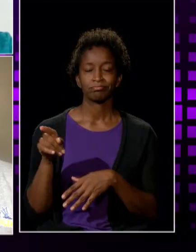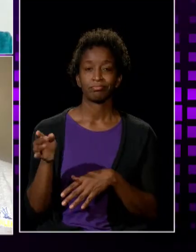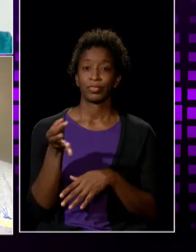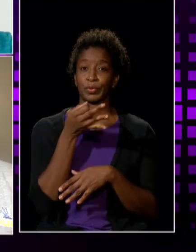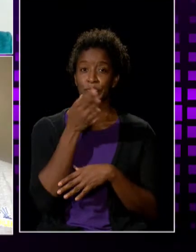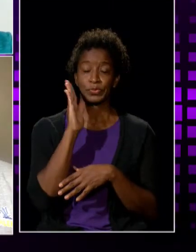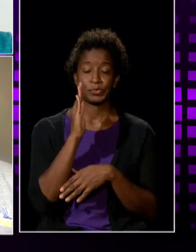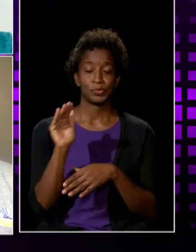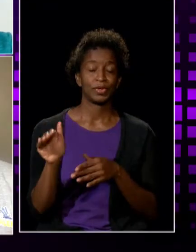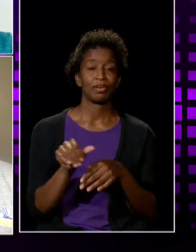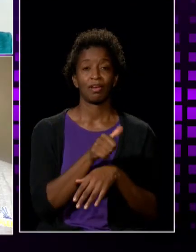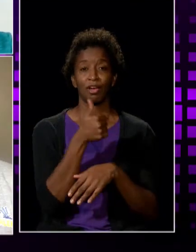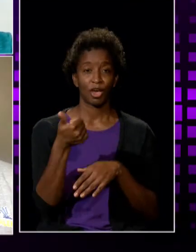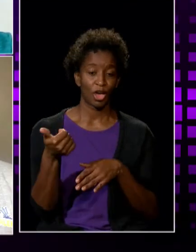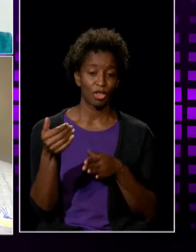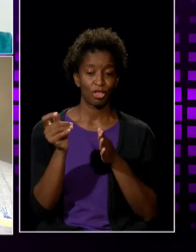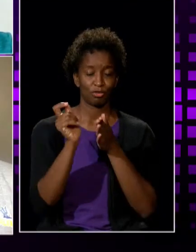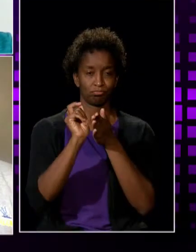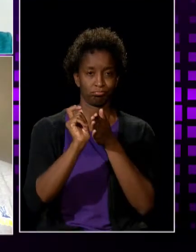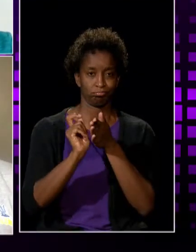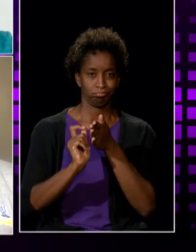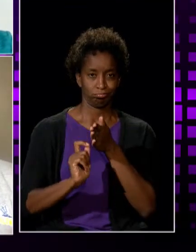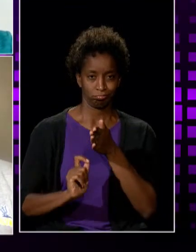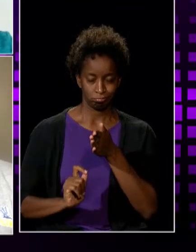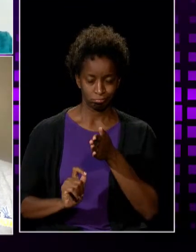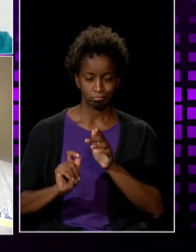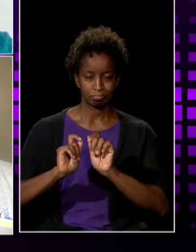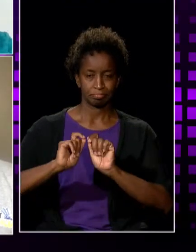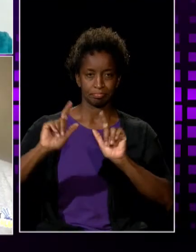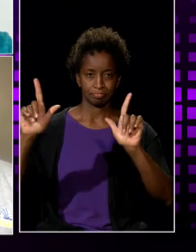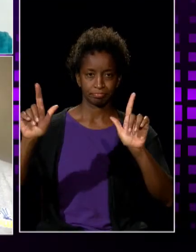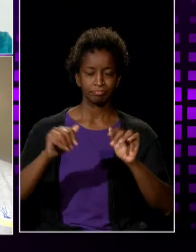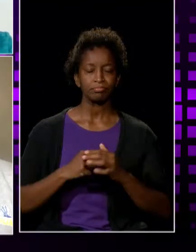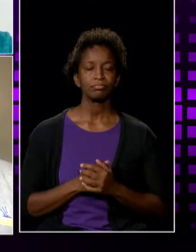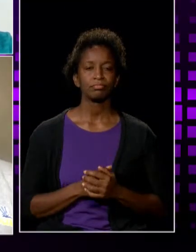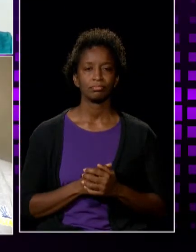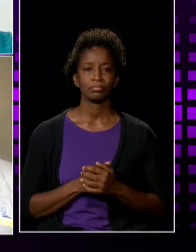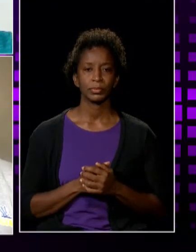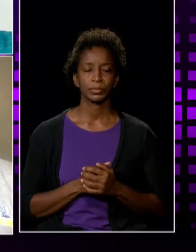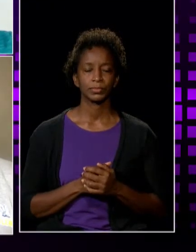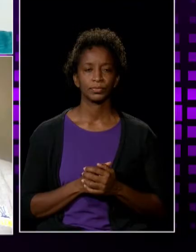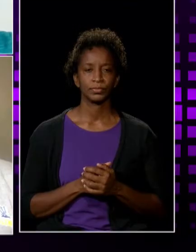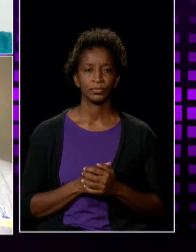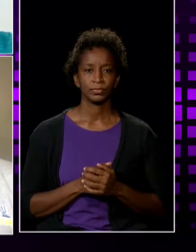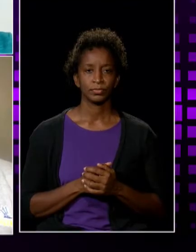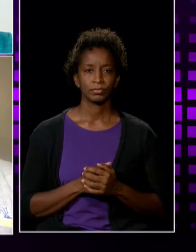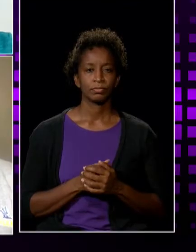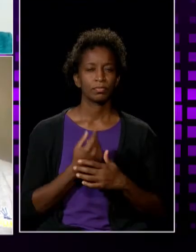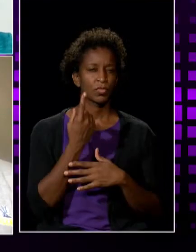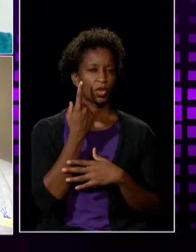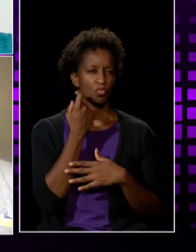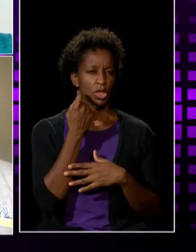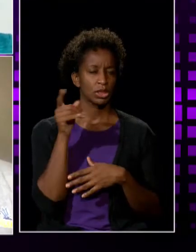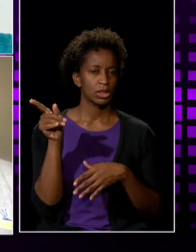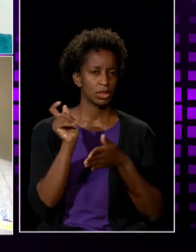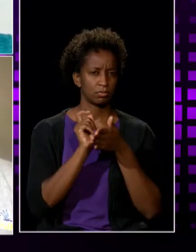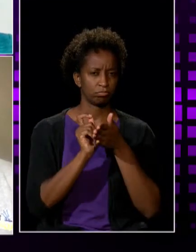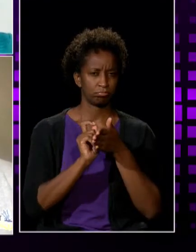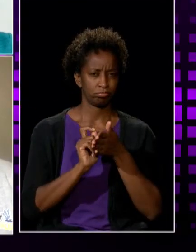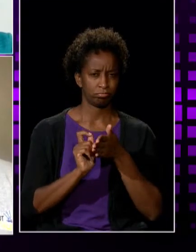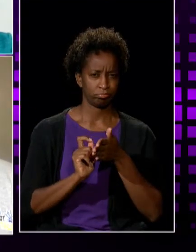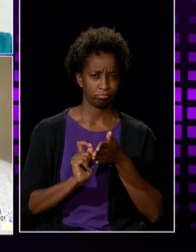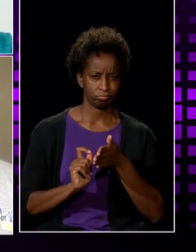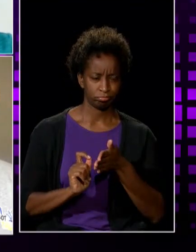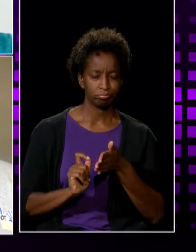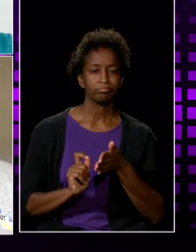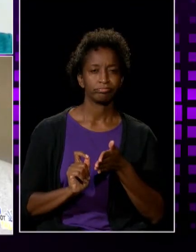Now? In the Faculty of Law, peer-reviewed student law review. An article he just wrote in the first semester of his